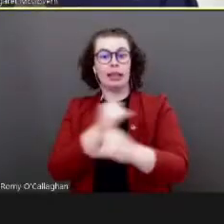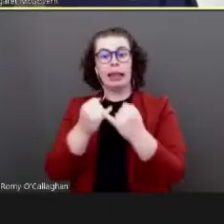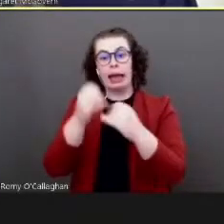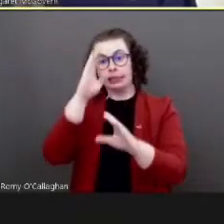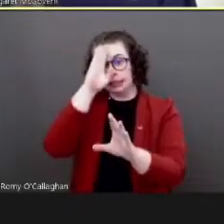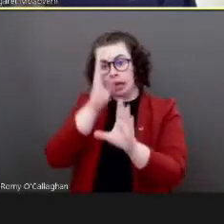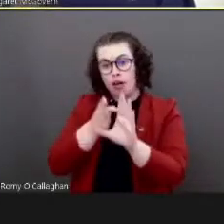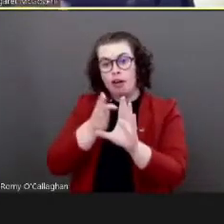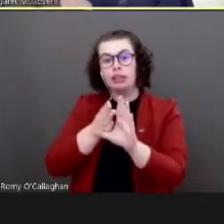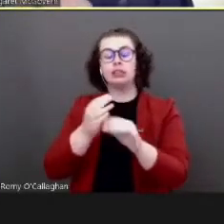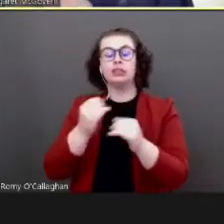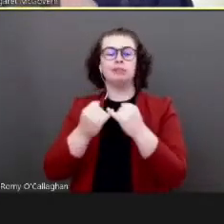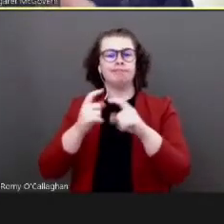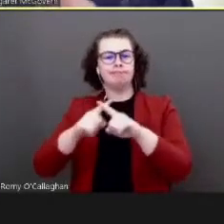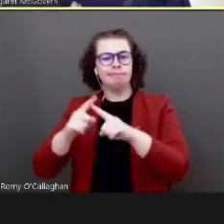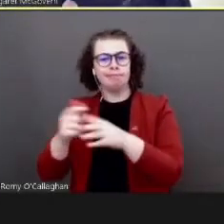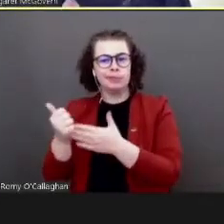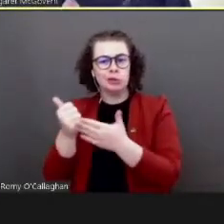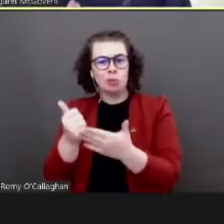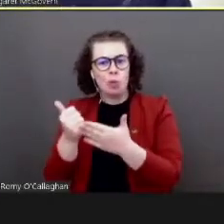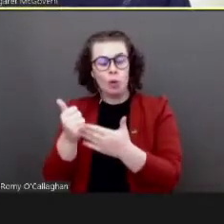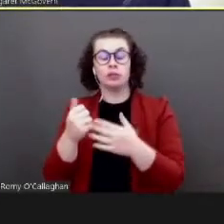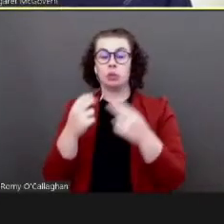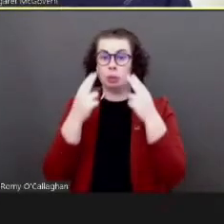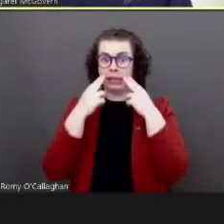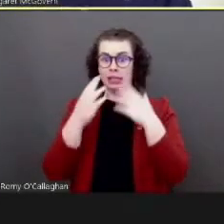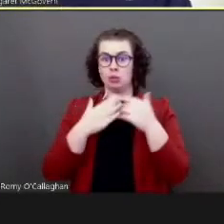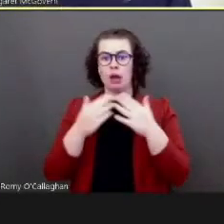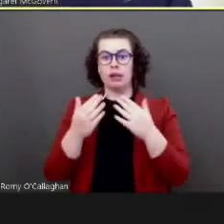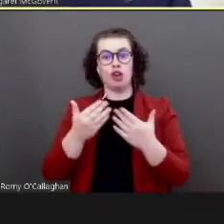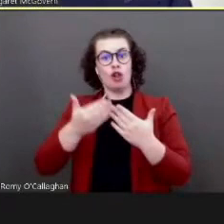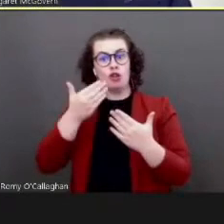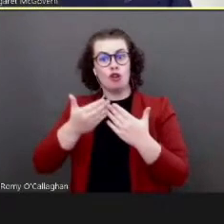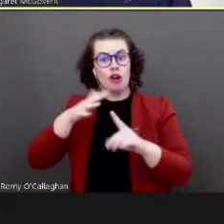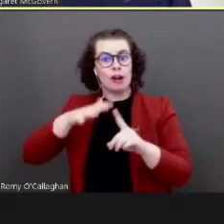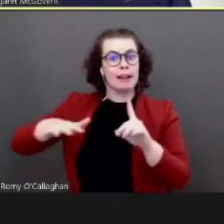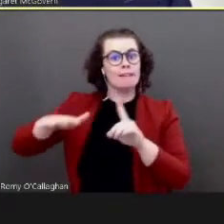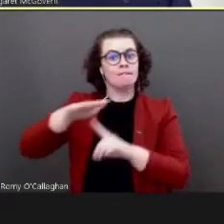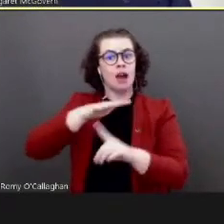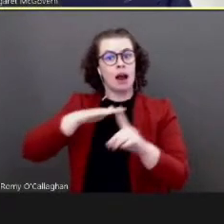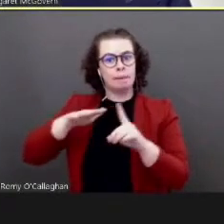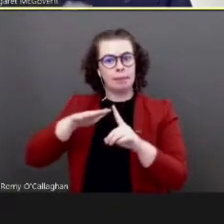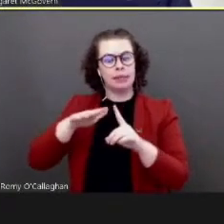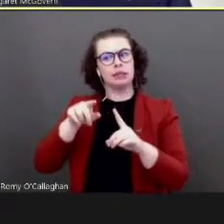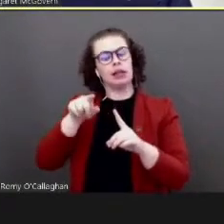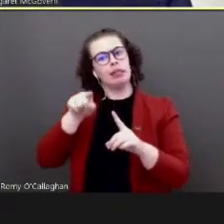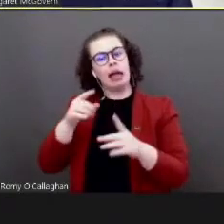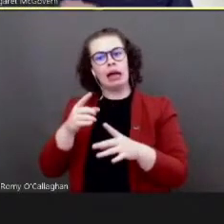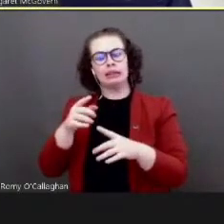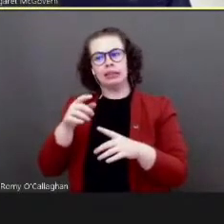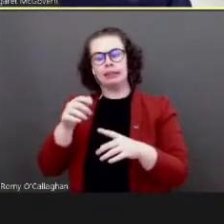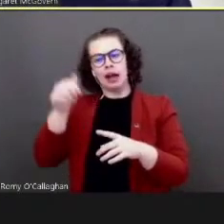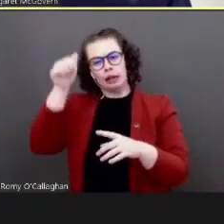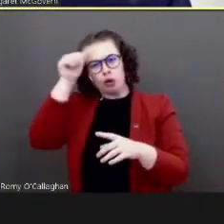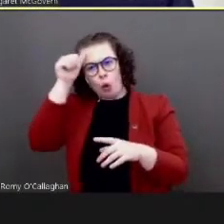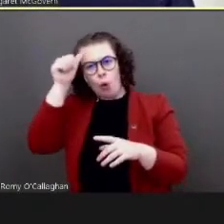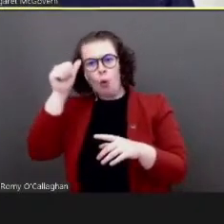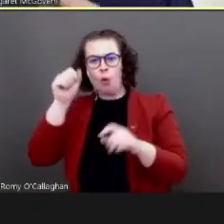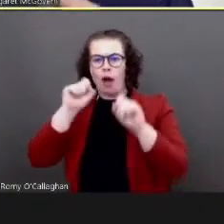What we need is a learning environment that is also trauma-informed, one that imbues a sense of